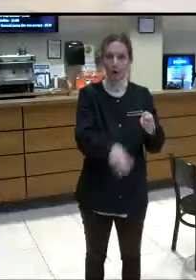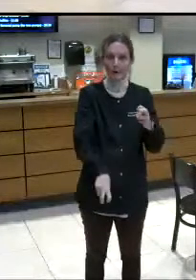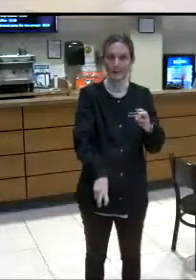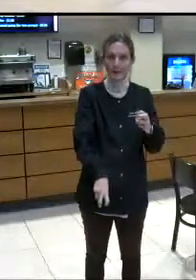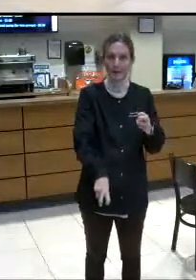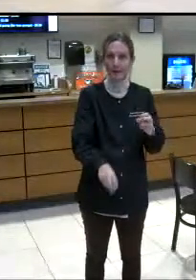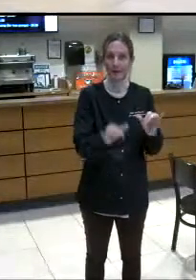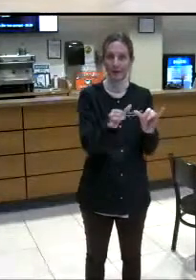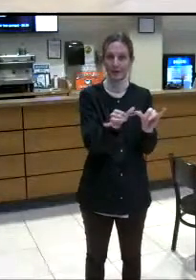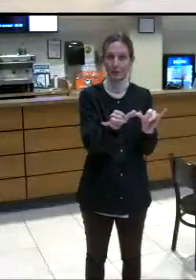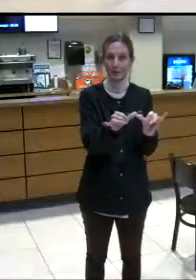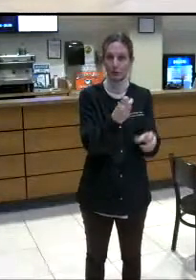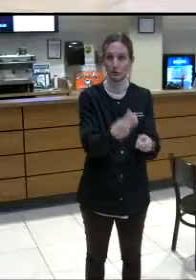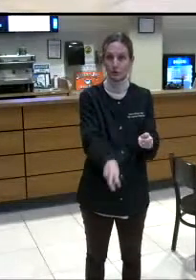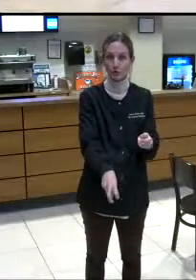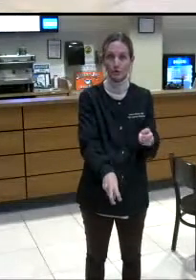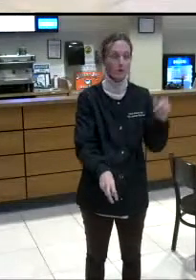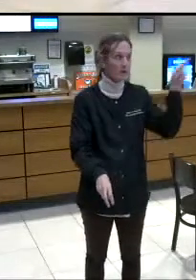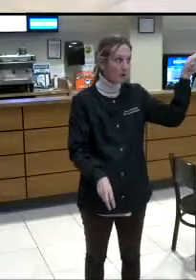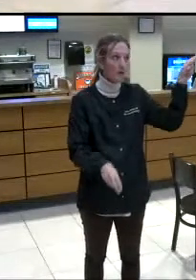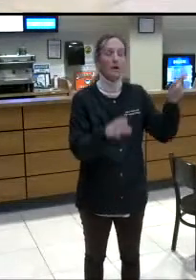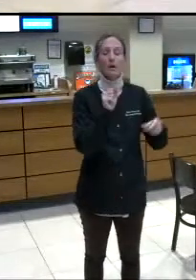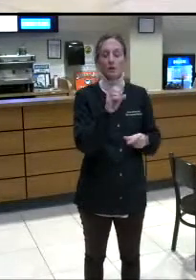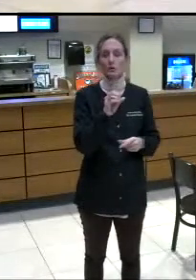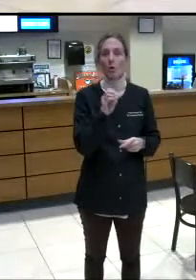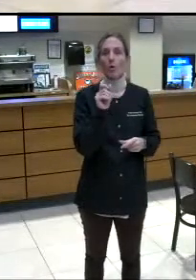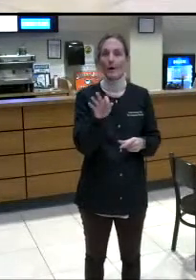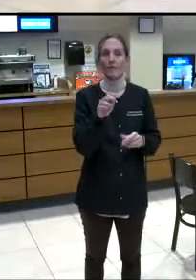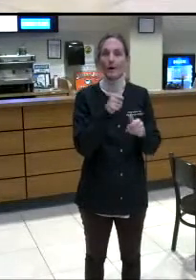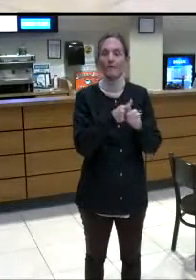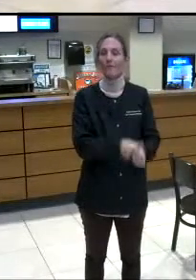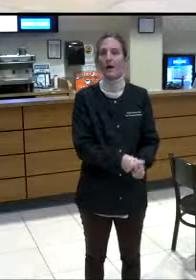measures would serve us well. I